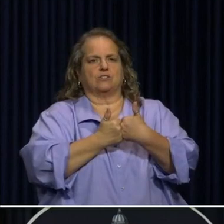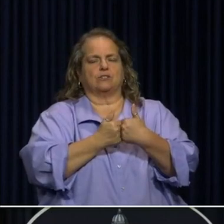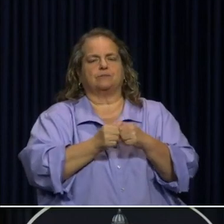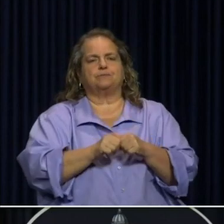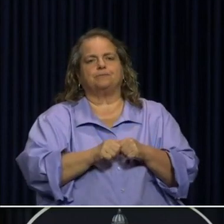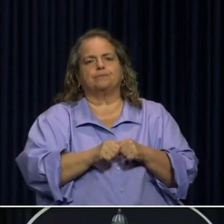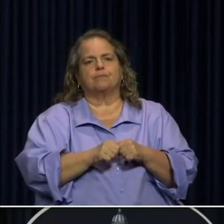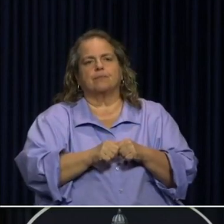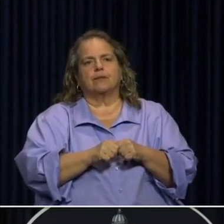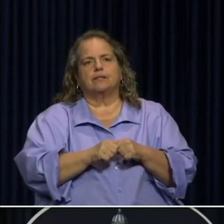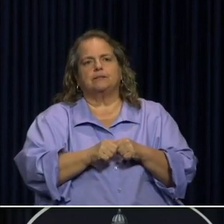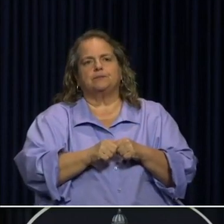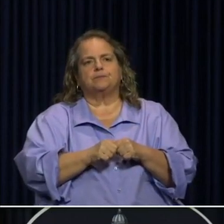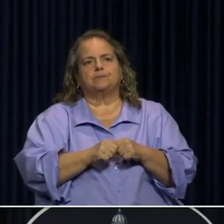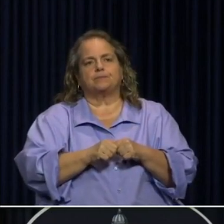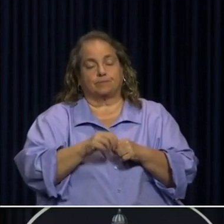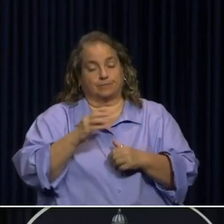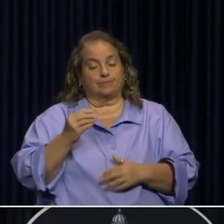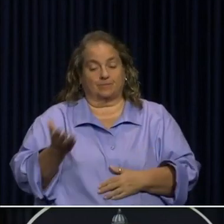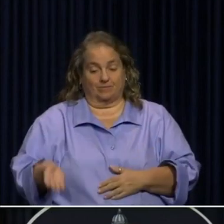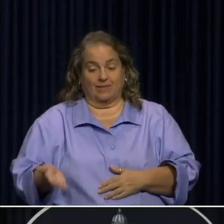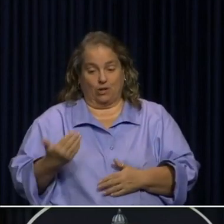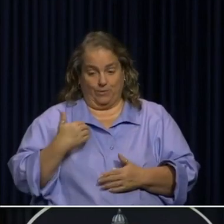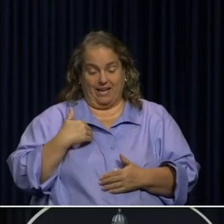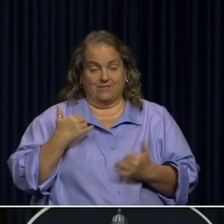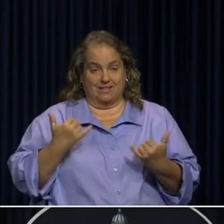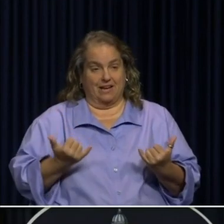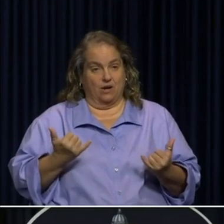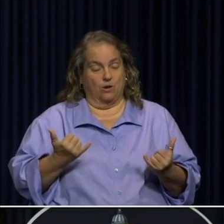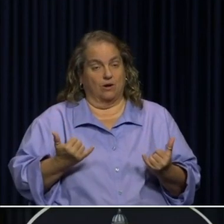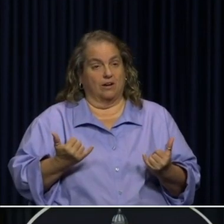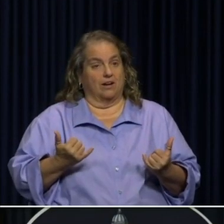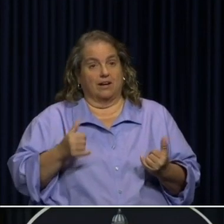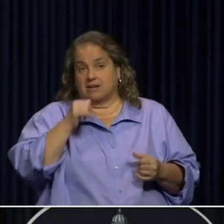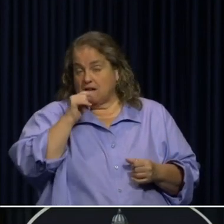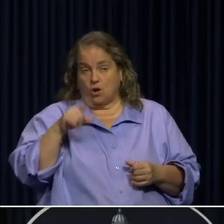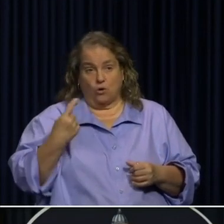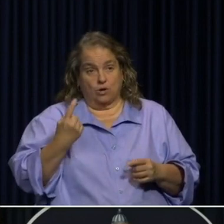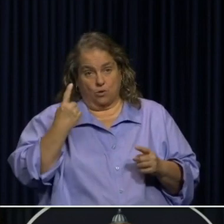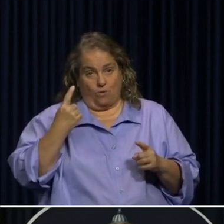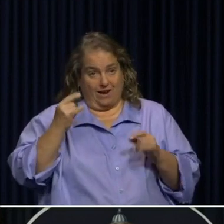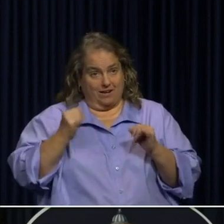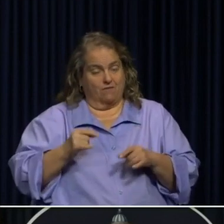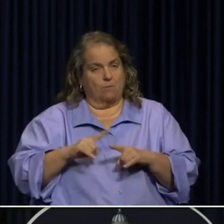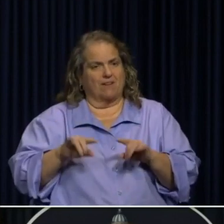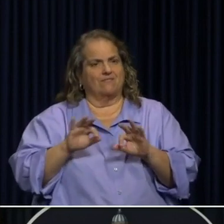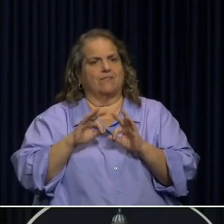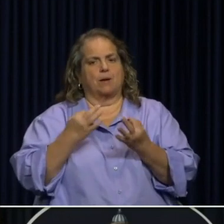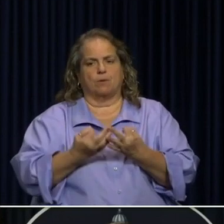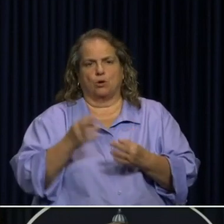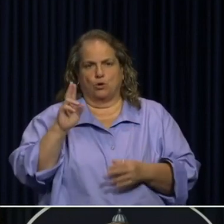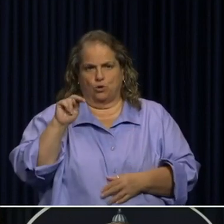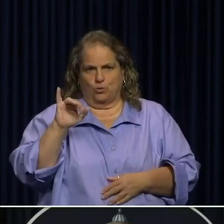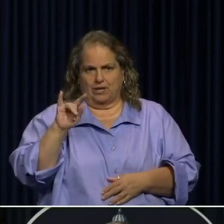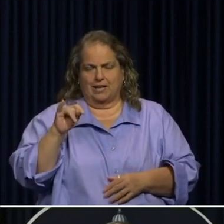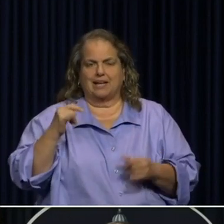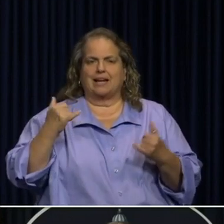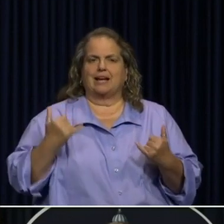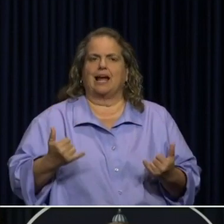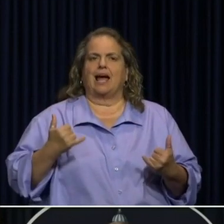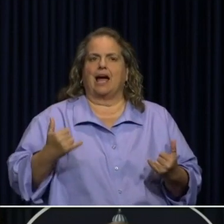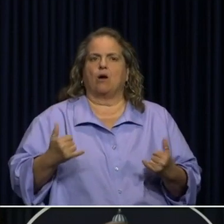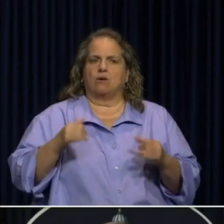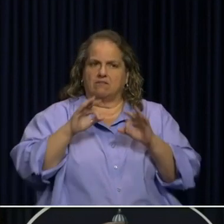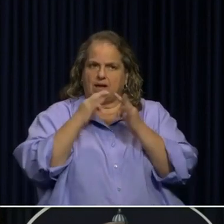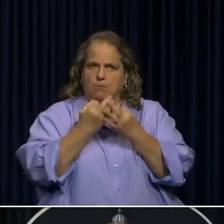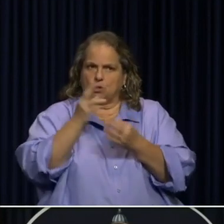And here we've got, again, not just an individual, but a family unit. Right now, being in our family units